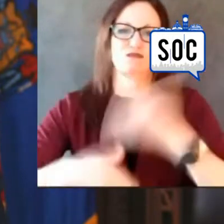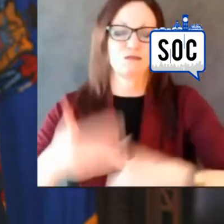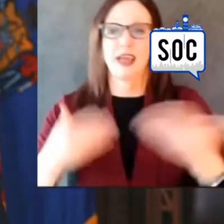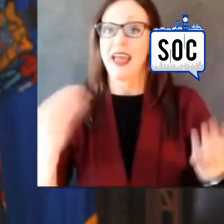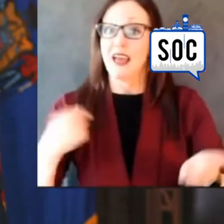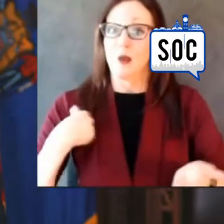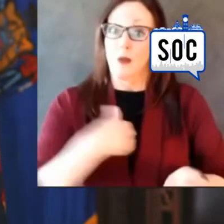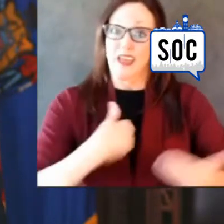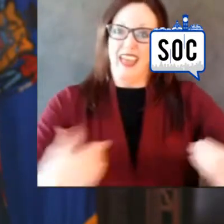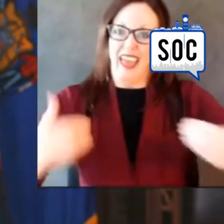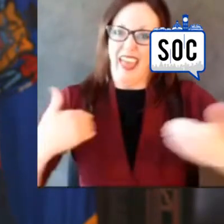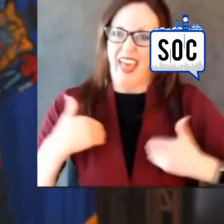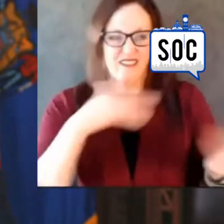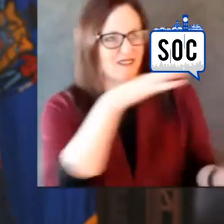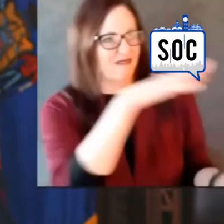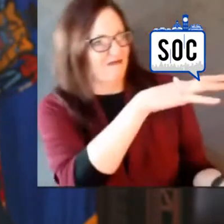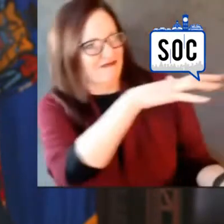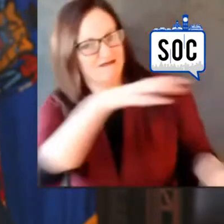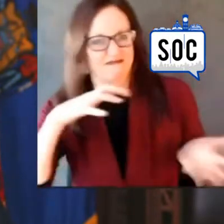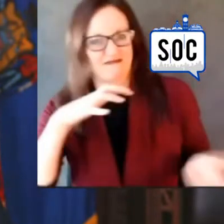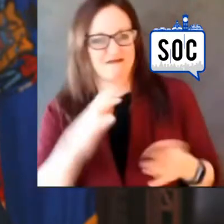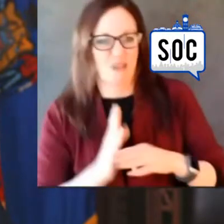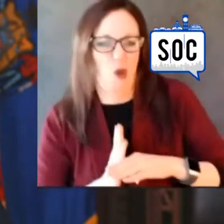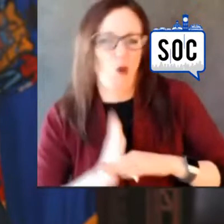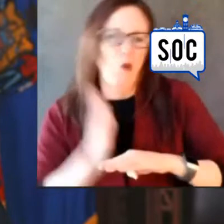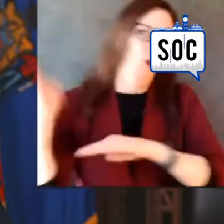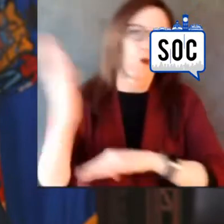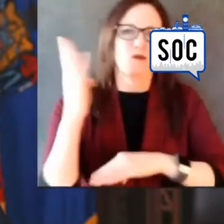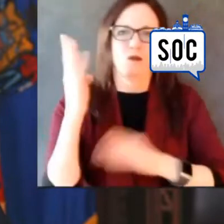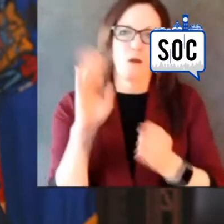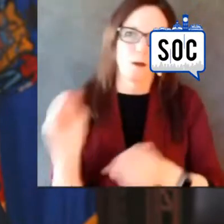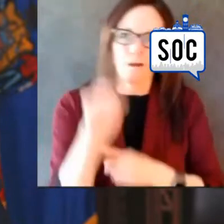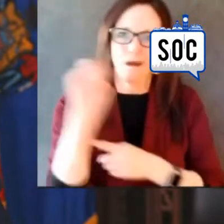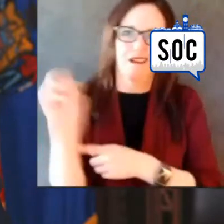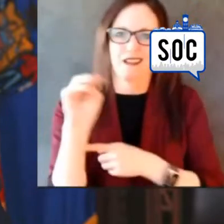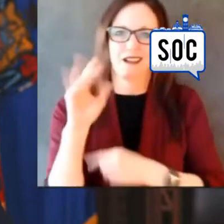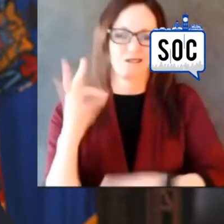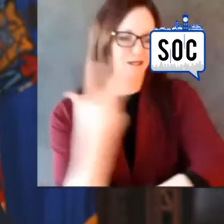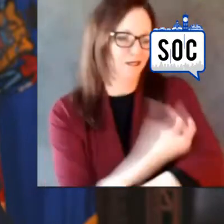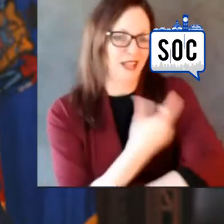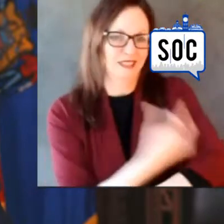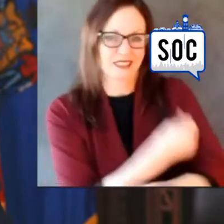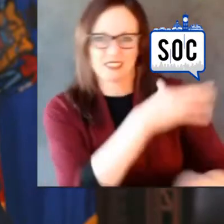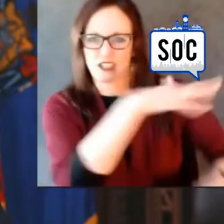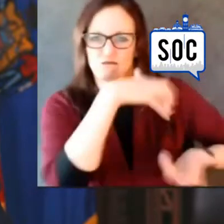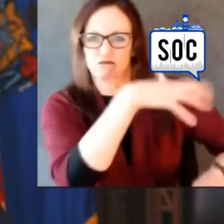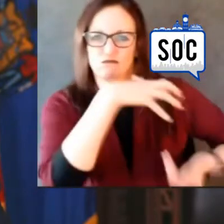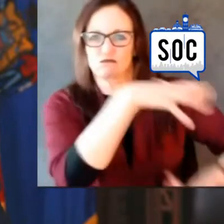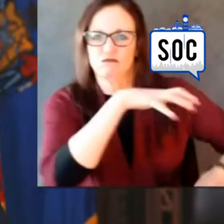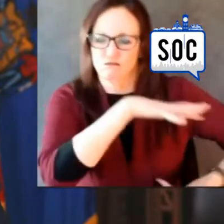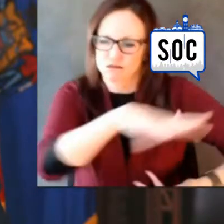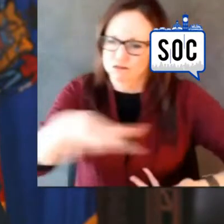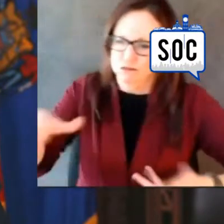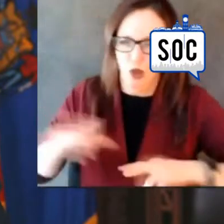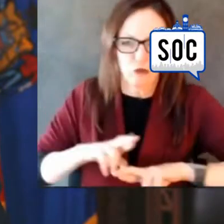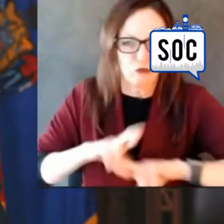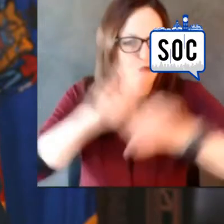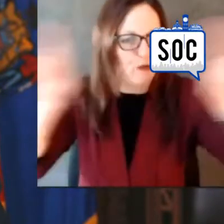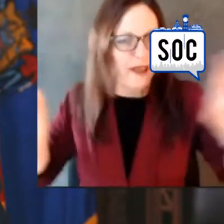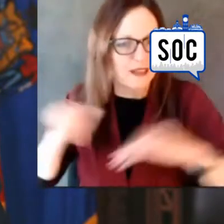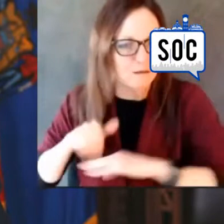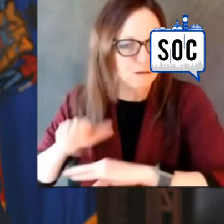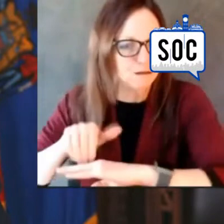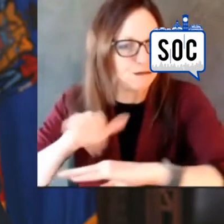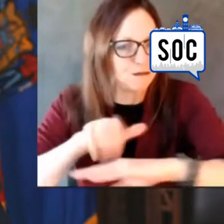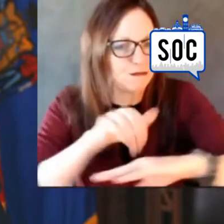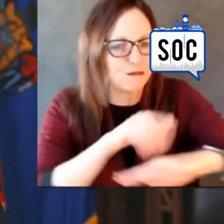can do even better. Summer is right around the corner, and getting vaccinated will allow us to get back to all the gatherings and